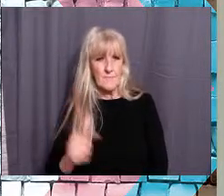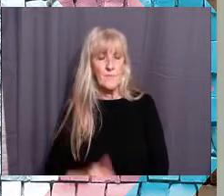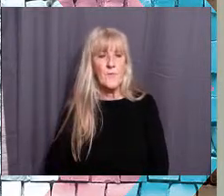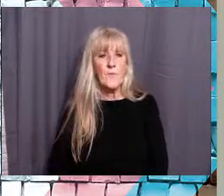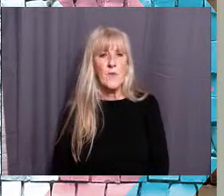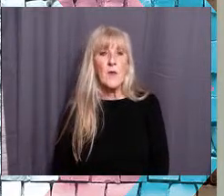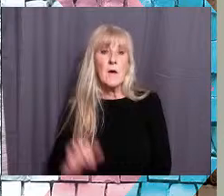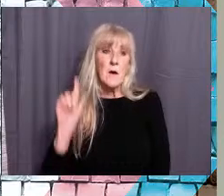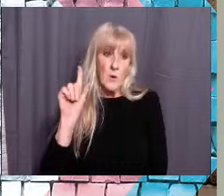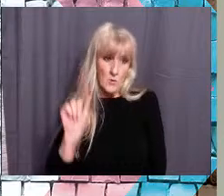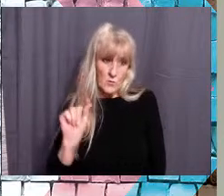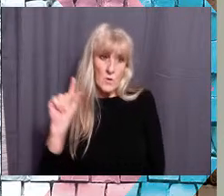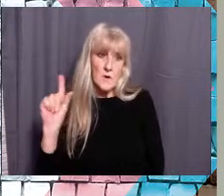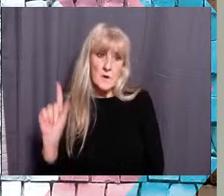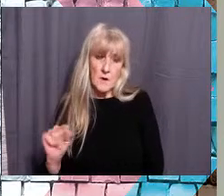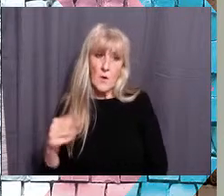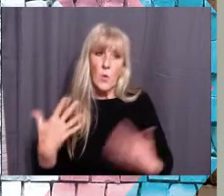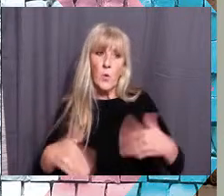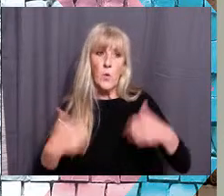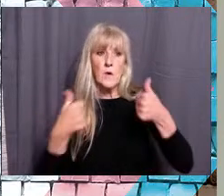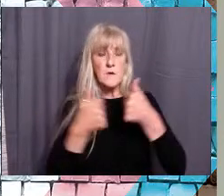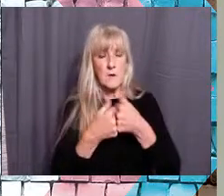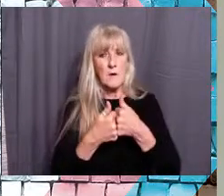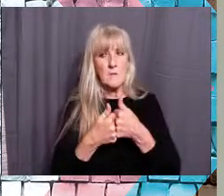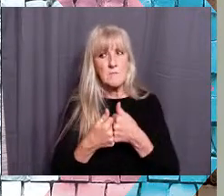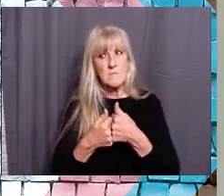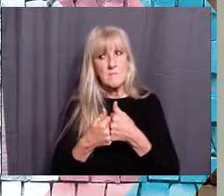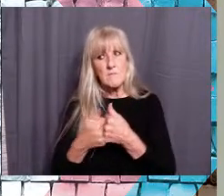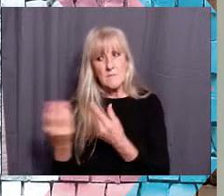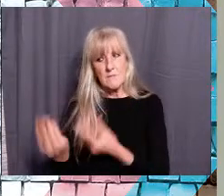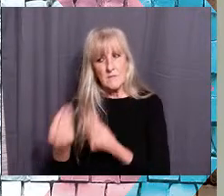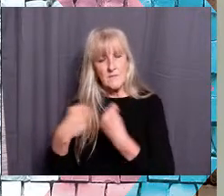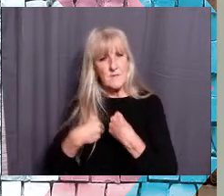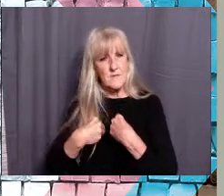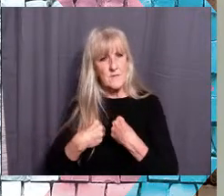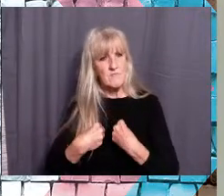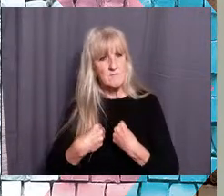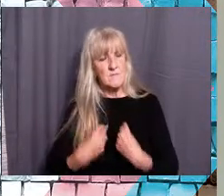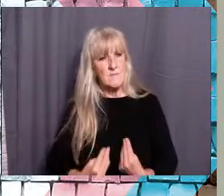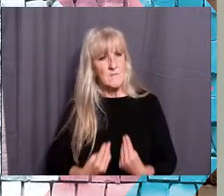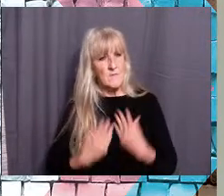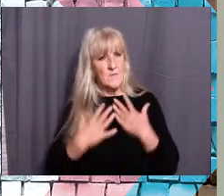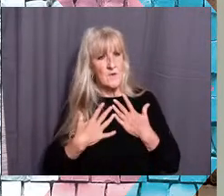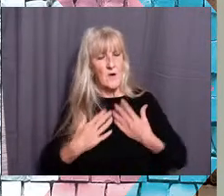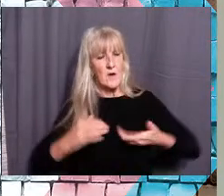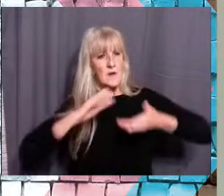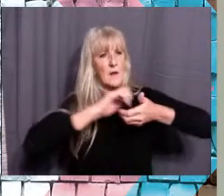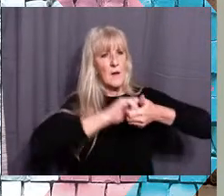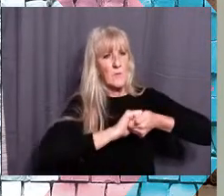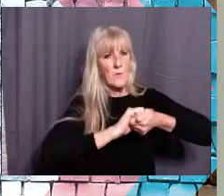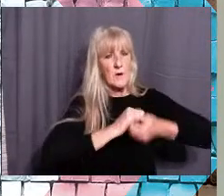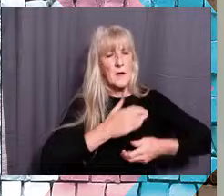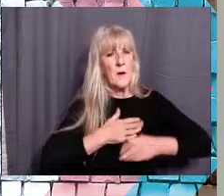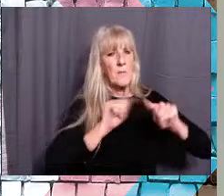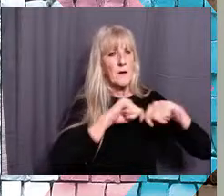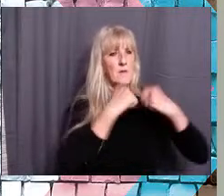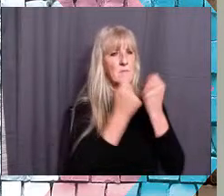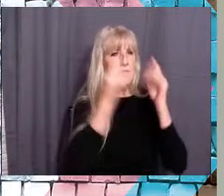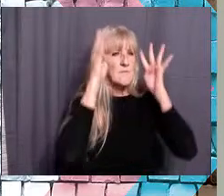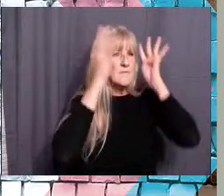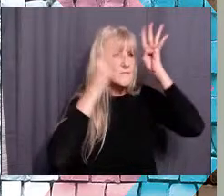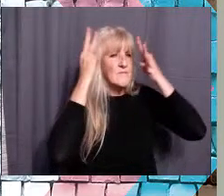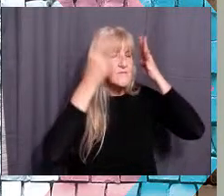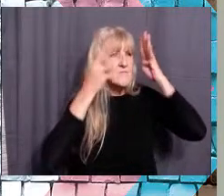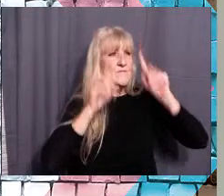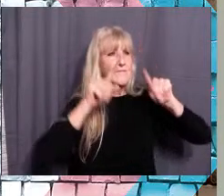a challenging year, it offered me some inspiration to collaborate with my fellow team and think more creatively of ways that